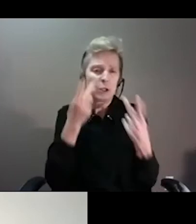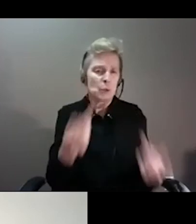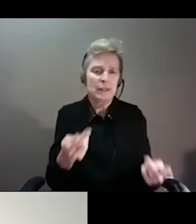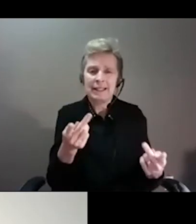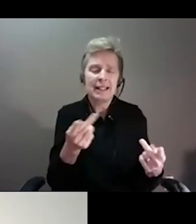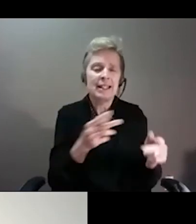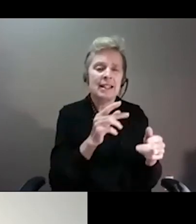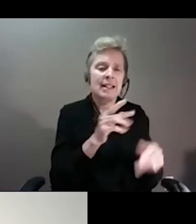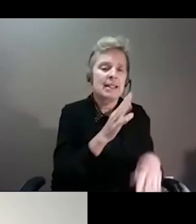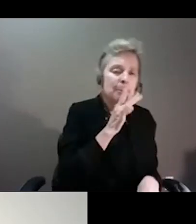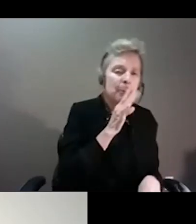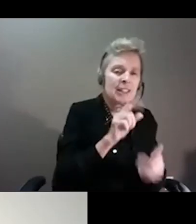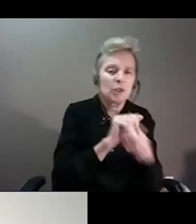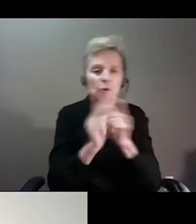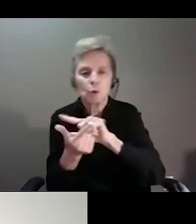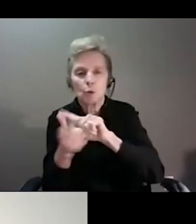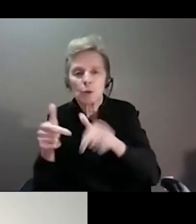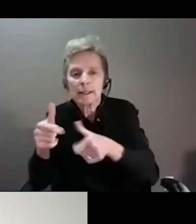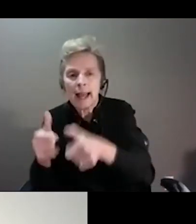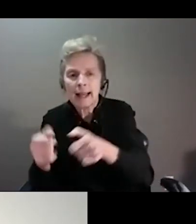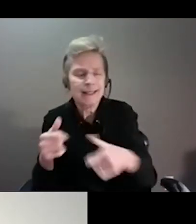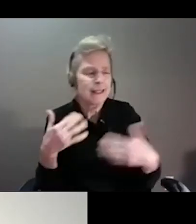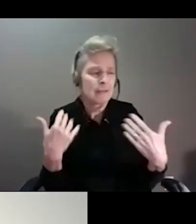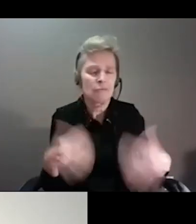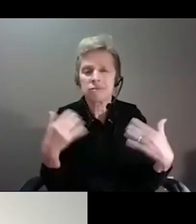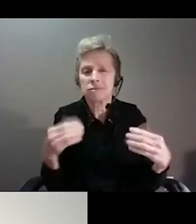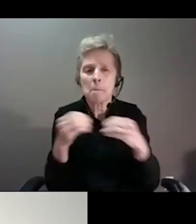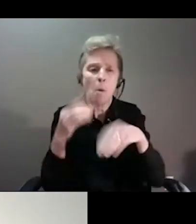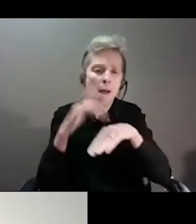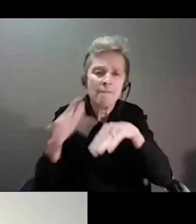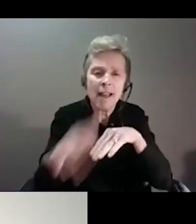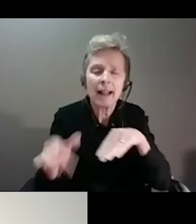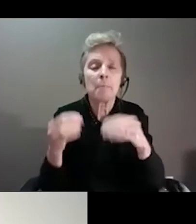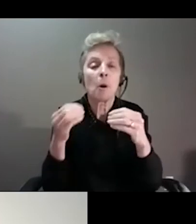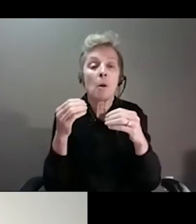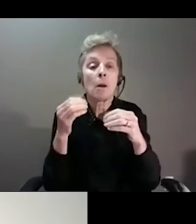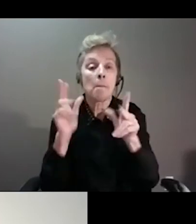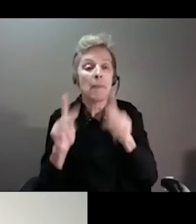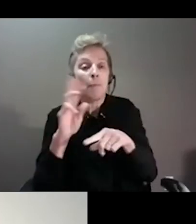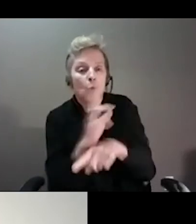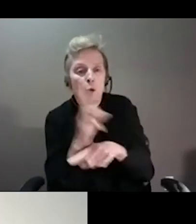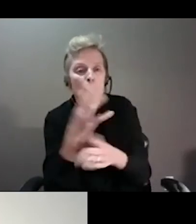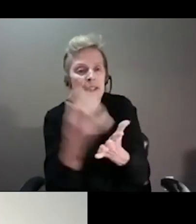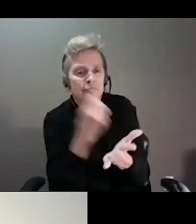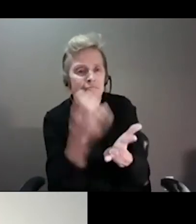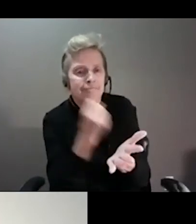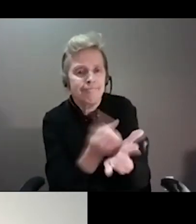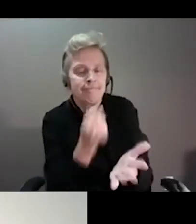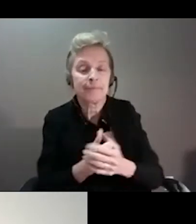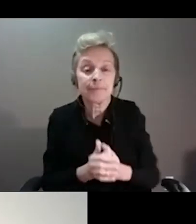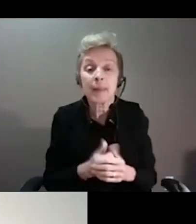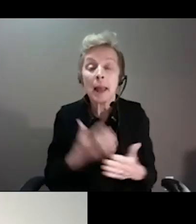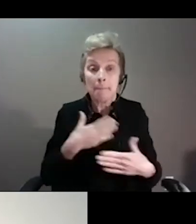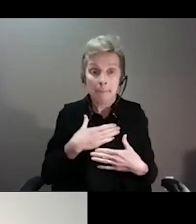I would hope that they become more and more available, more useful. And I know that from my own experience, what I would say is like